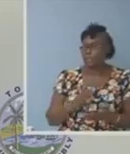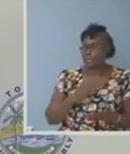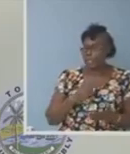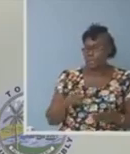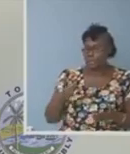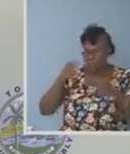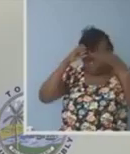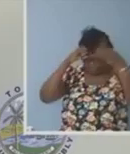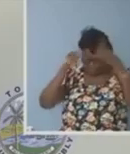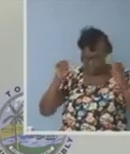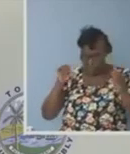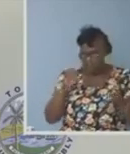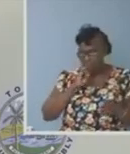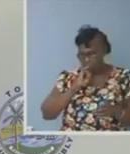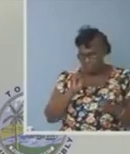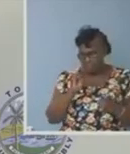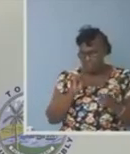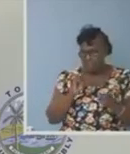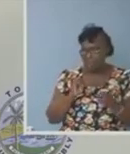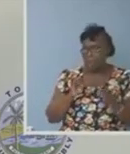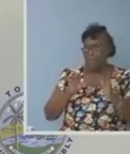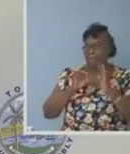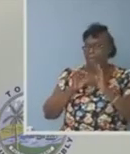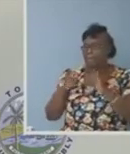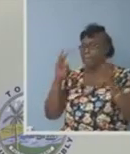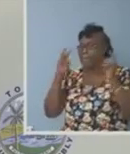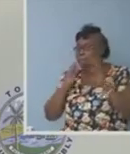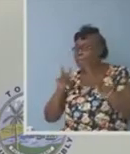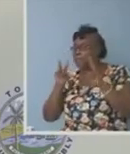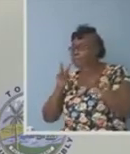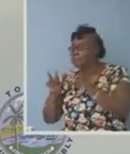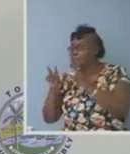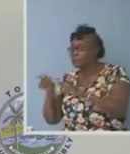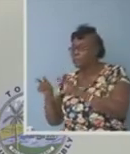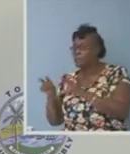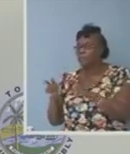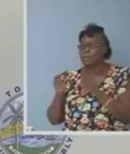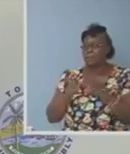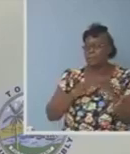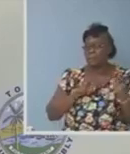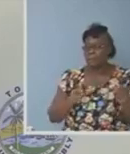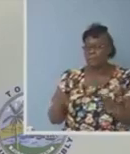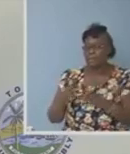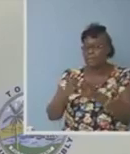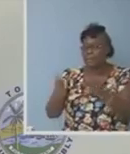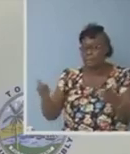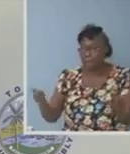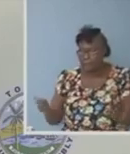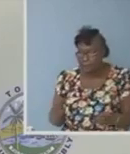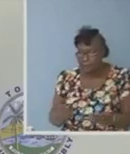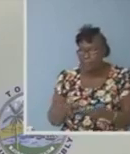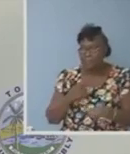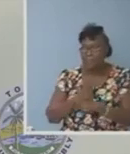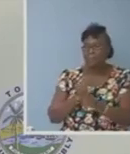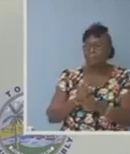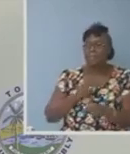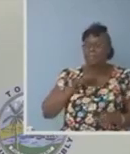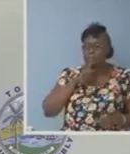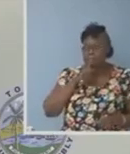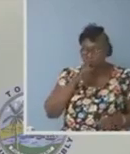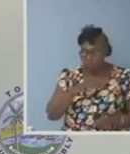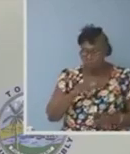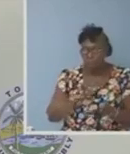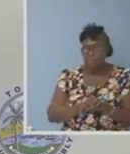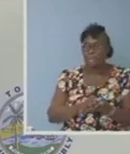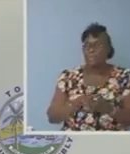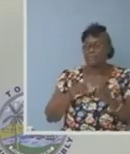such, we are currently exploring and developing several mechanisms to ensure that students have continued